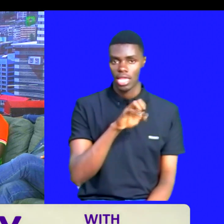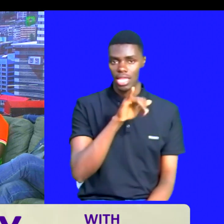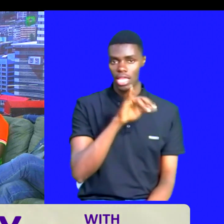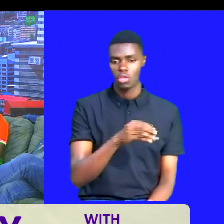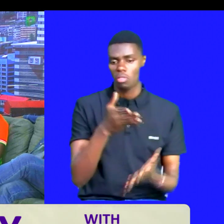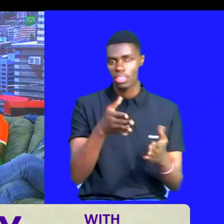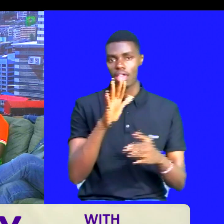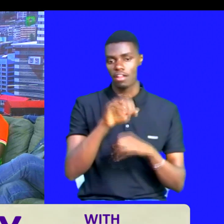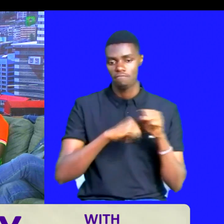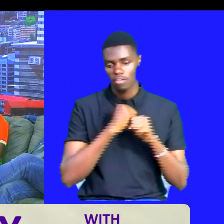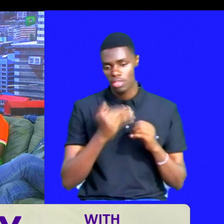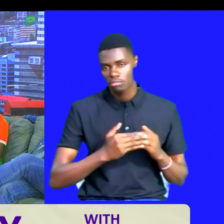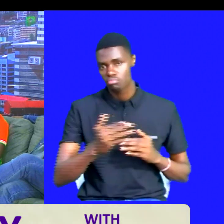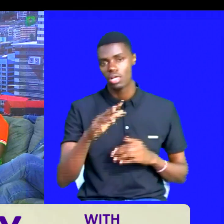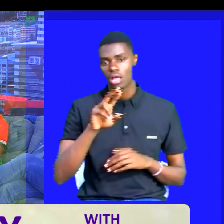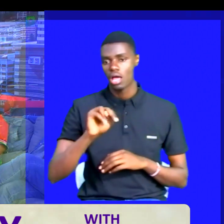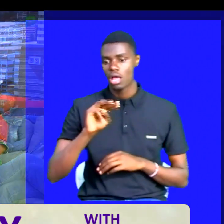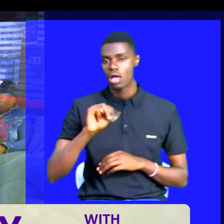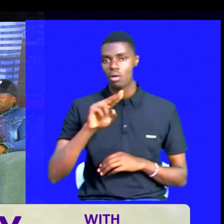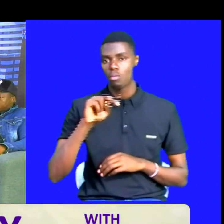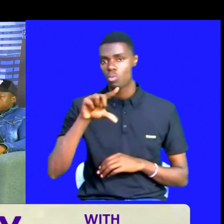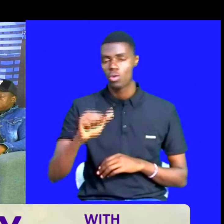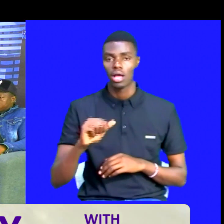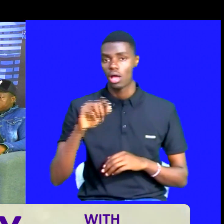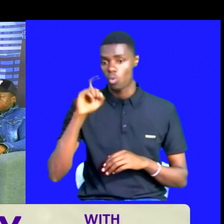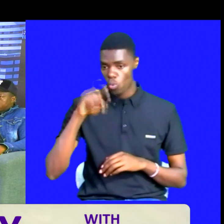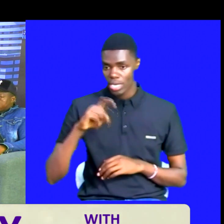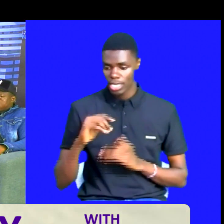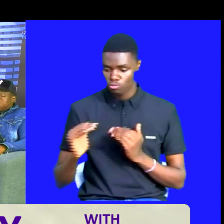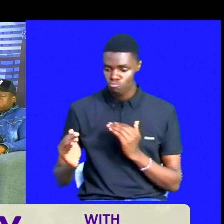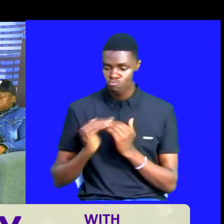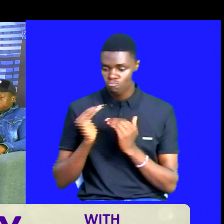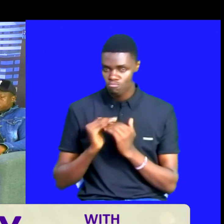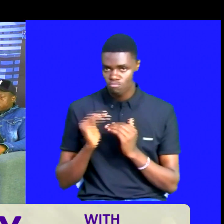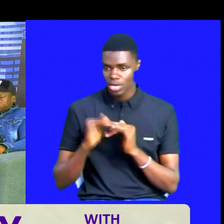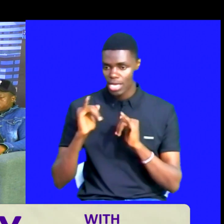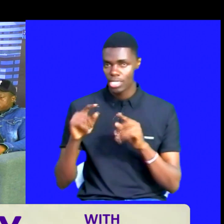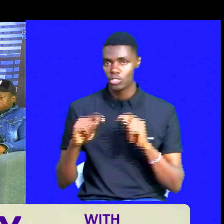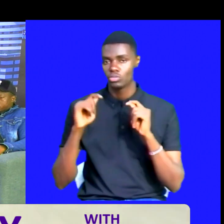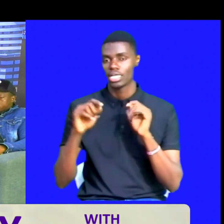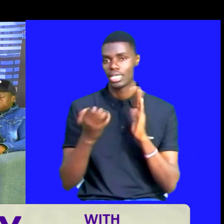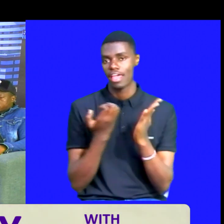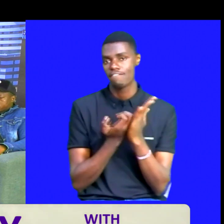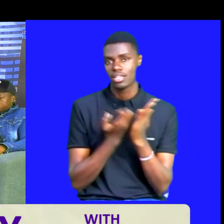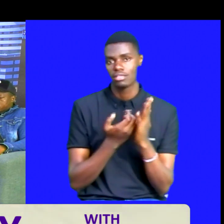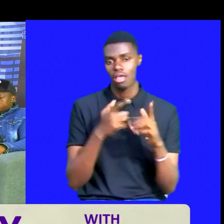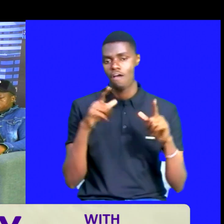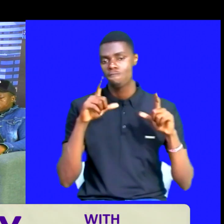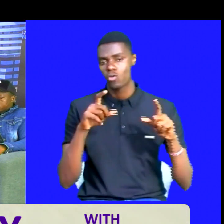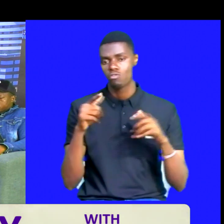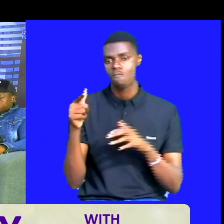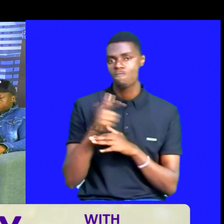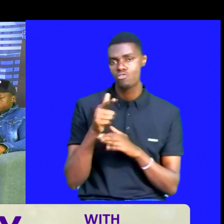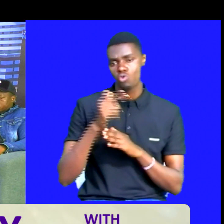5 years. Right. Munga will not be We available. need new We crop need new of talent. crop of talent, Right. and it's there. We have evidence, we have the photos, we have the videos, we know